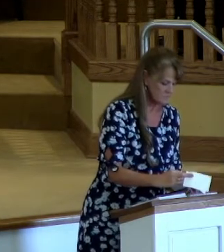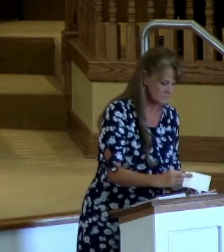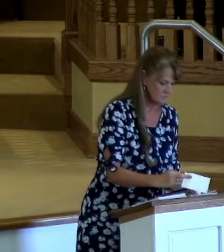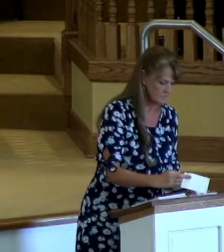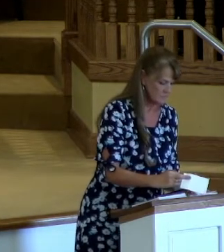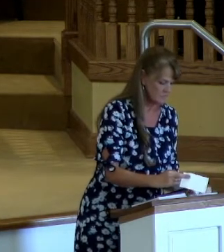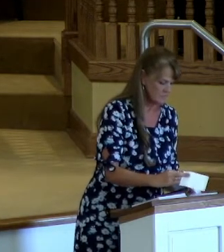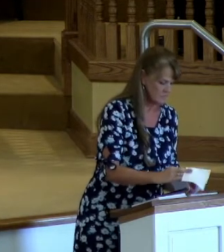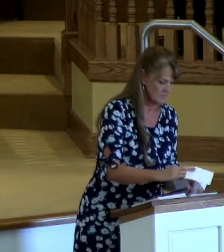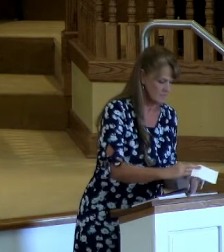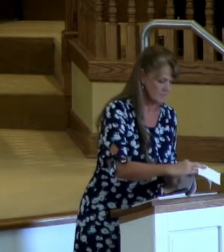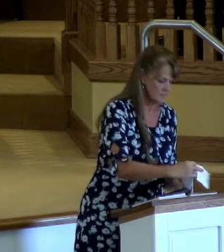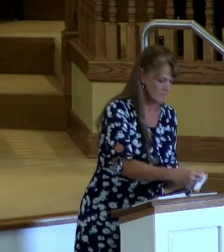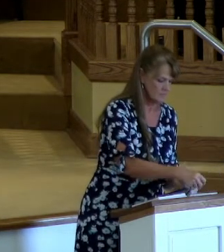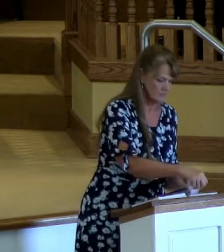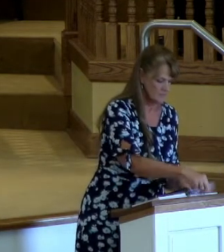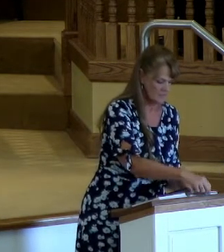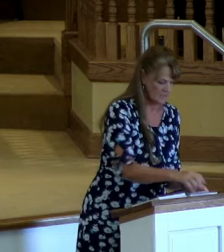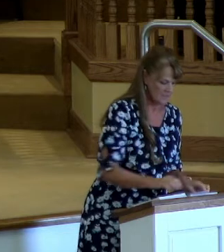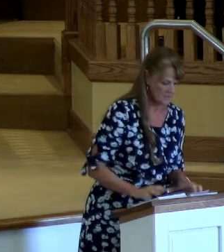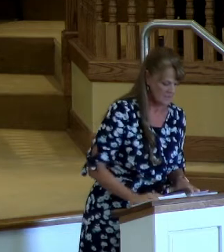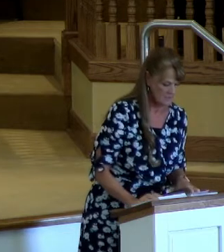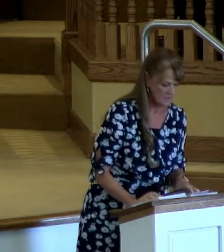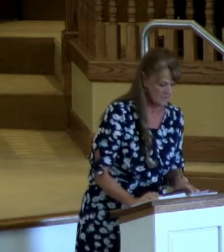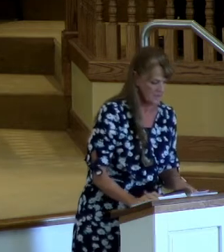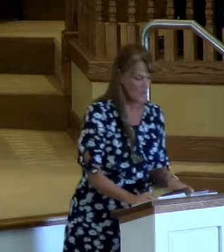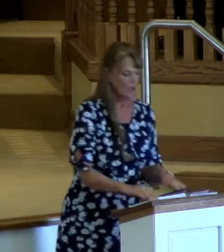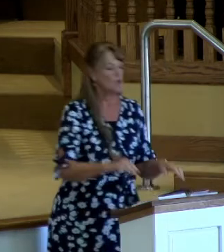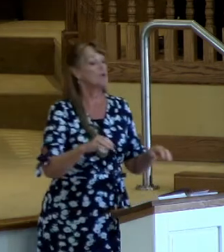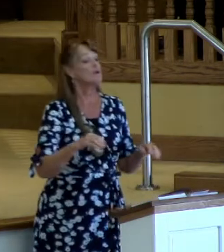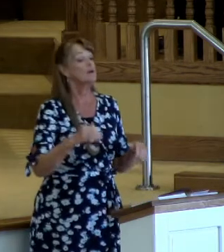All right, every voice on that first verse. Low in the grave he lay.